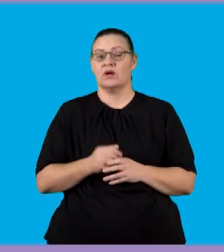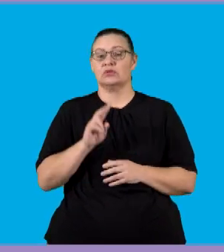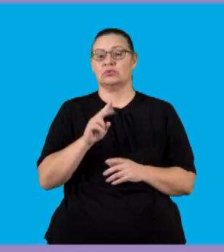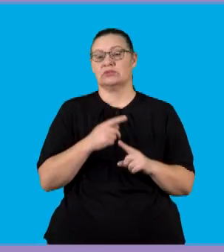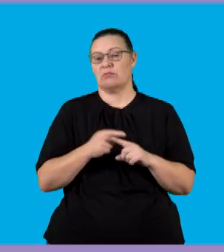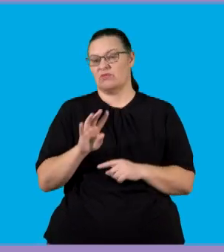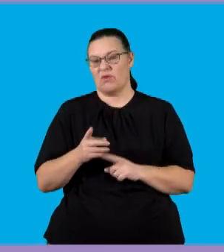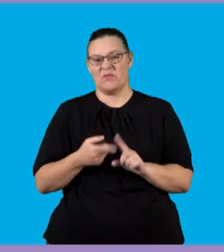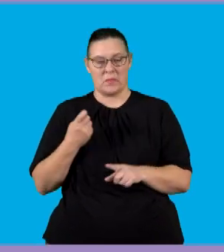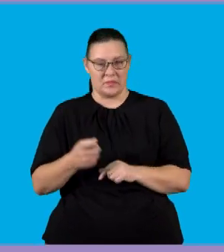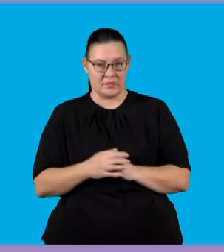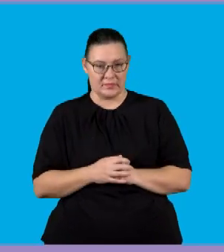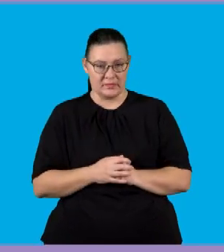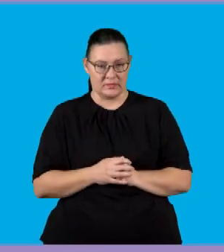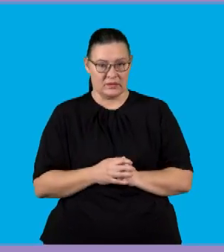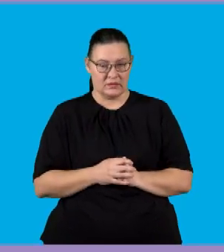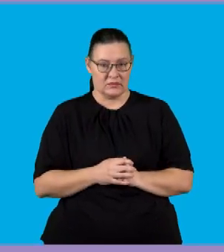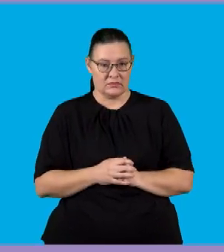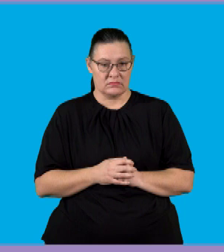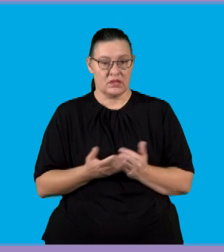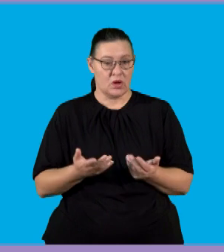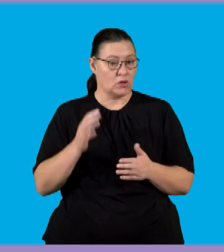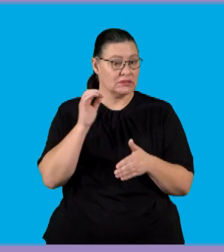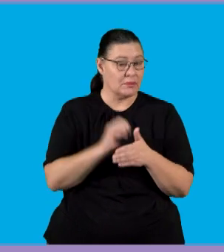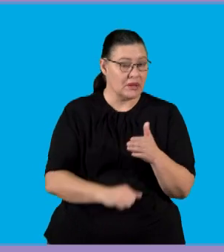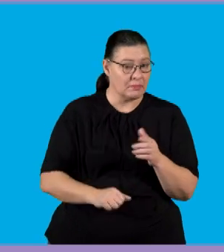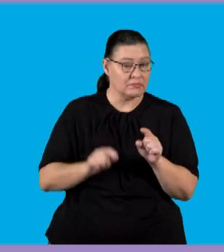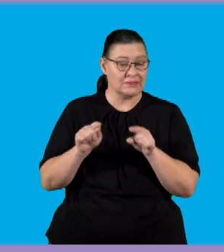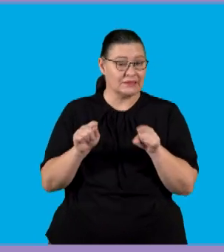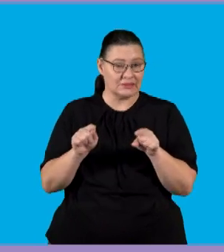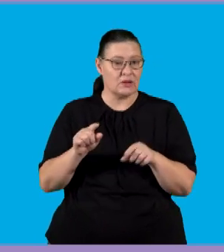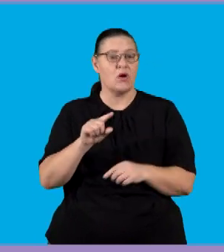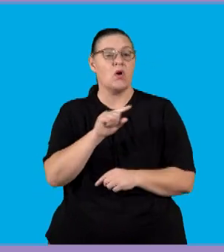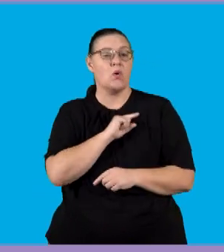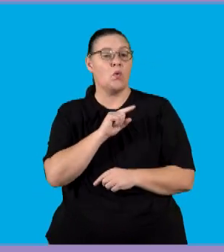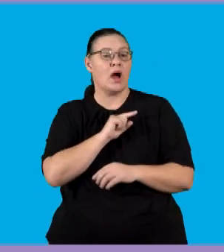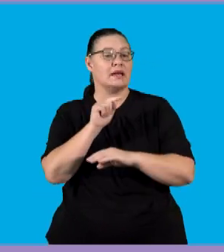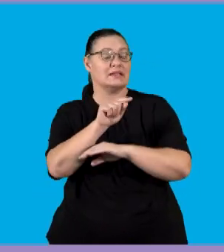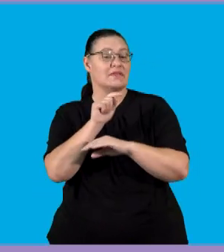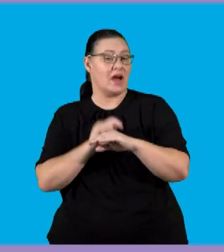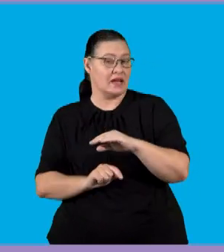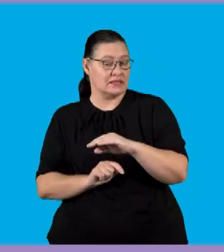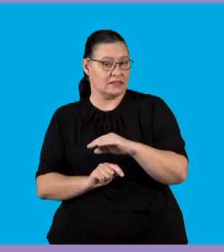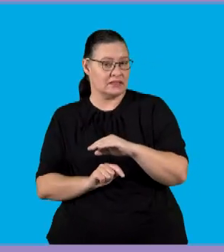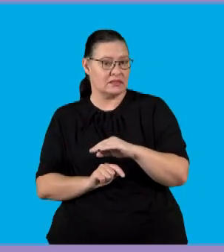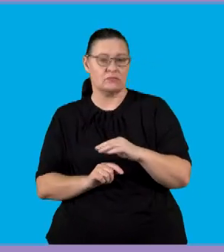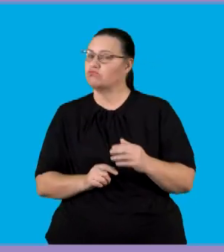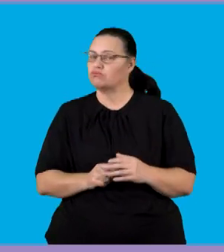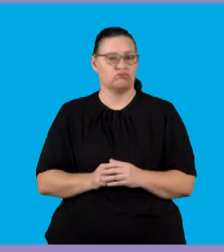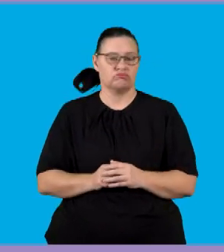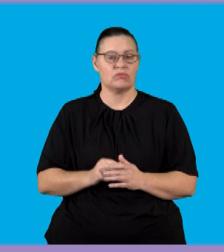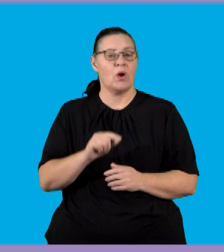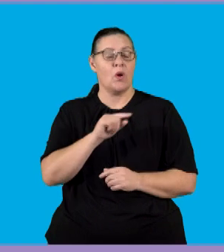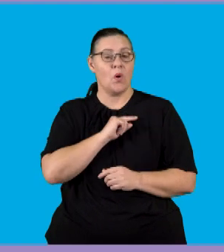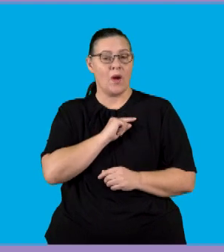times 4. Now remember, are we going to now subtract those two exponents because we are dividing two powers? Absolutely